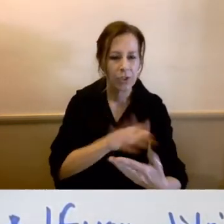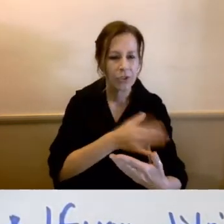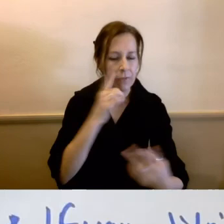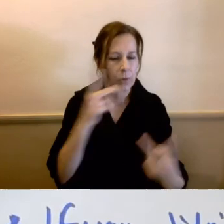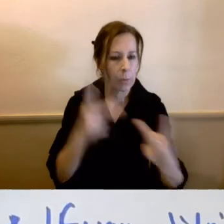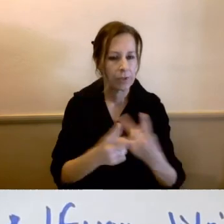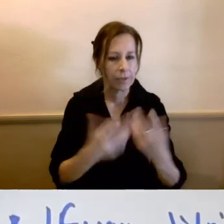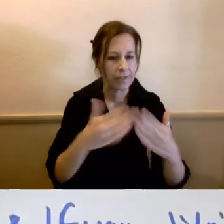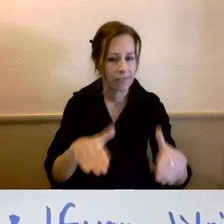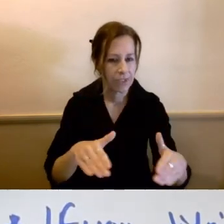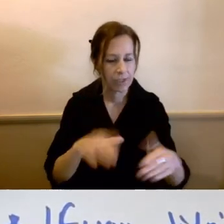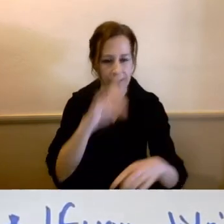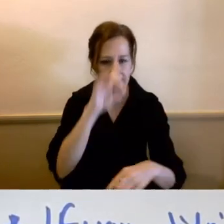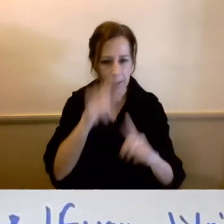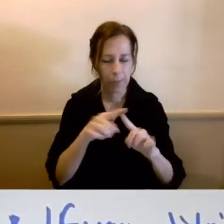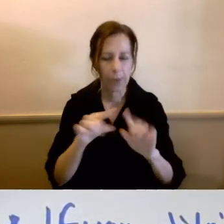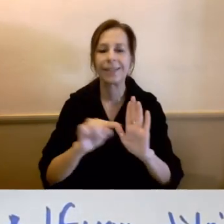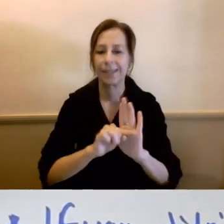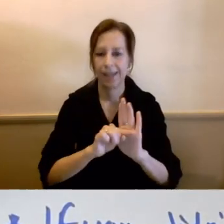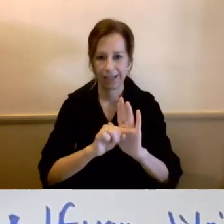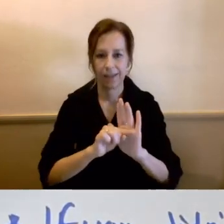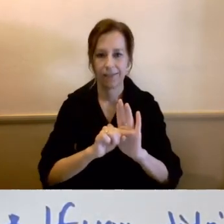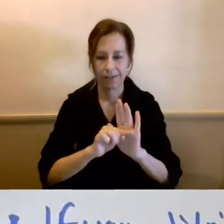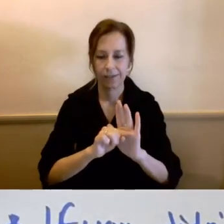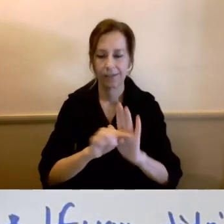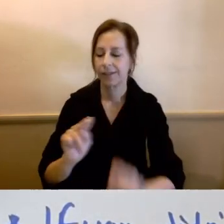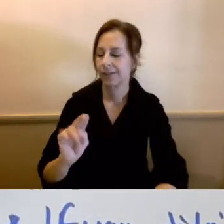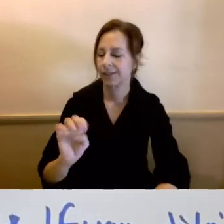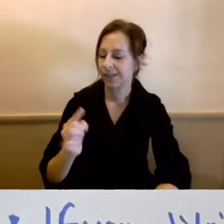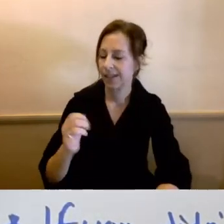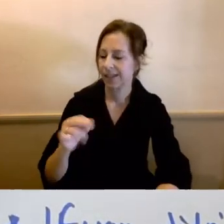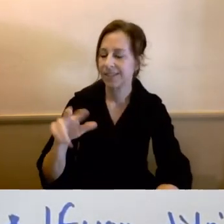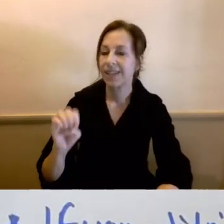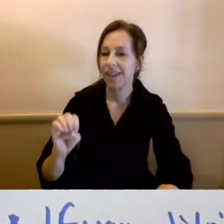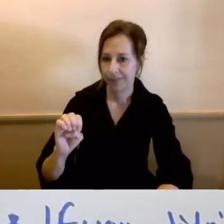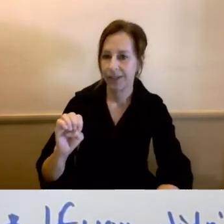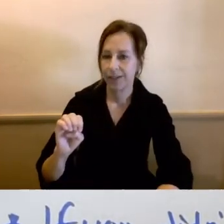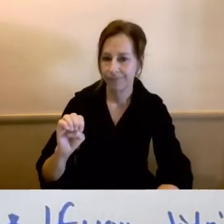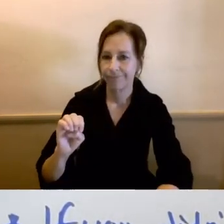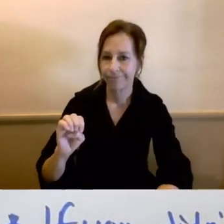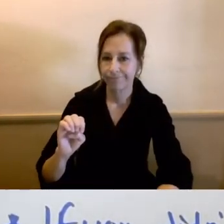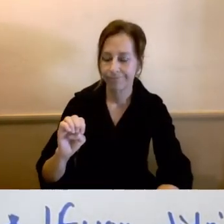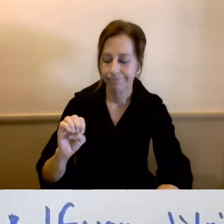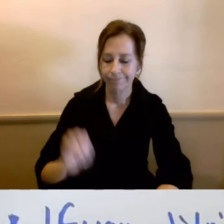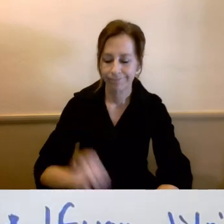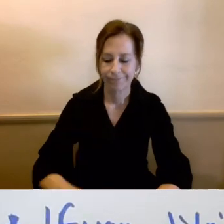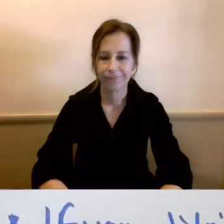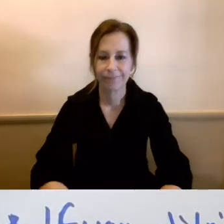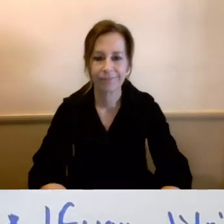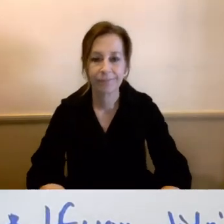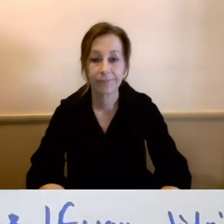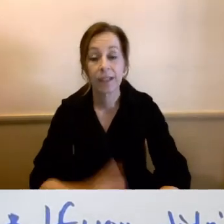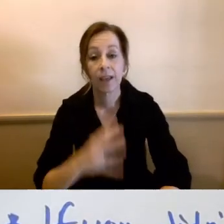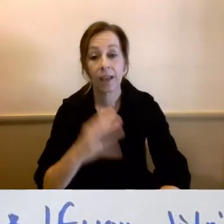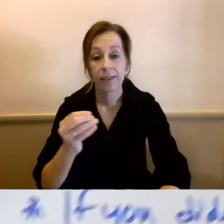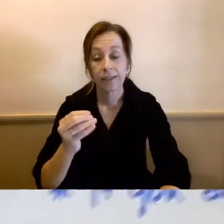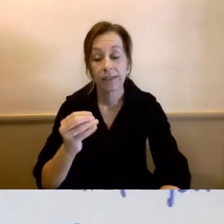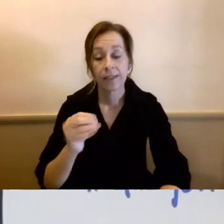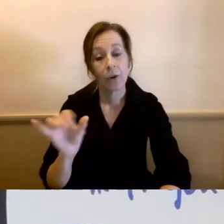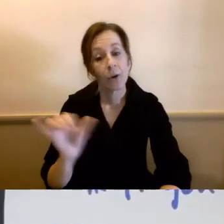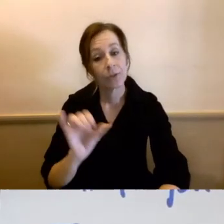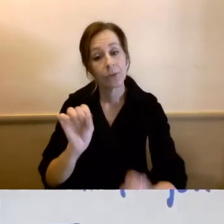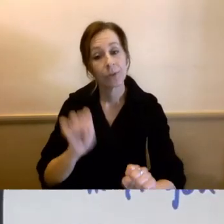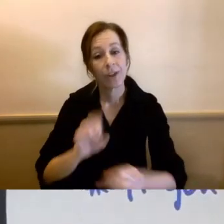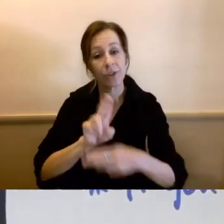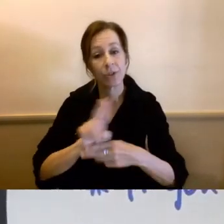the song to multiplying and division. Think negative. Okay, think negative. And